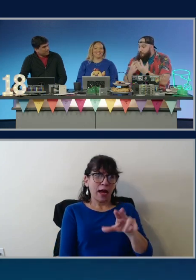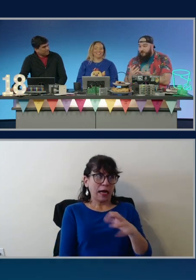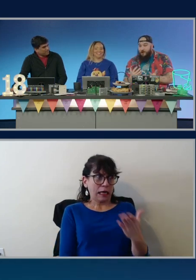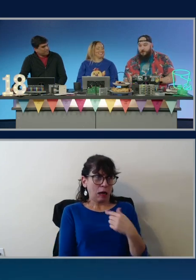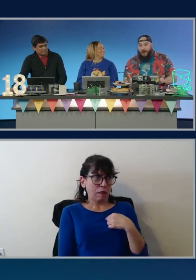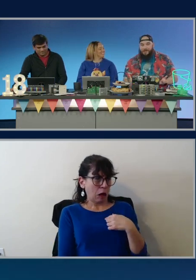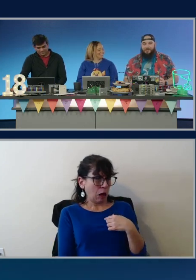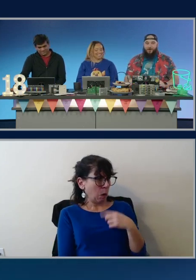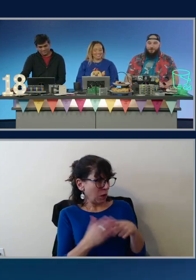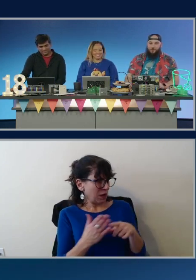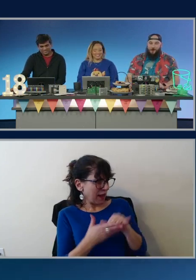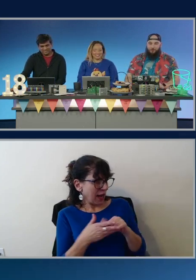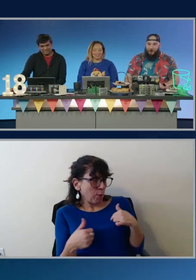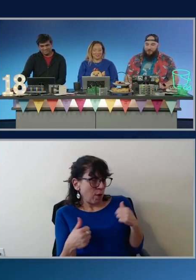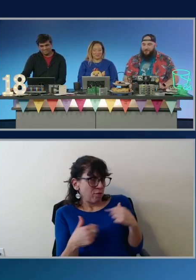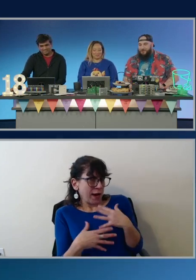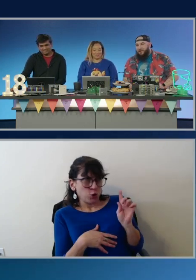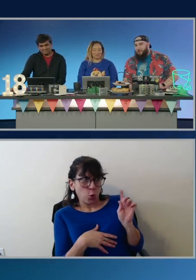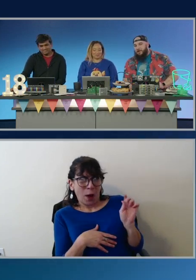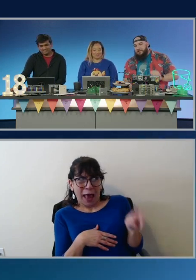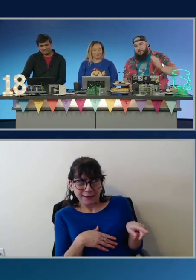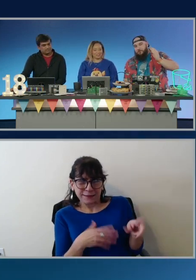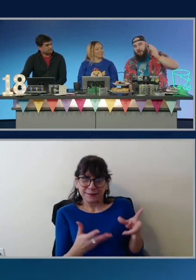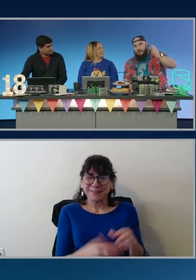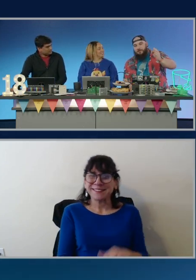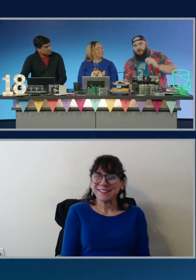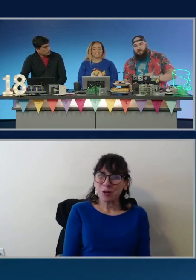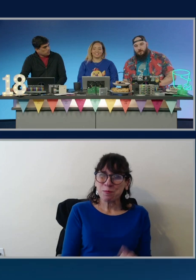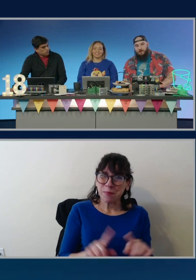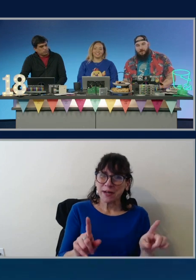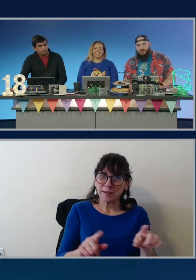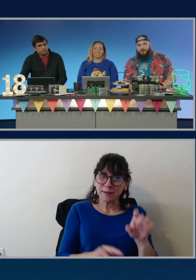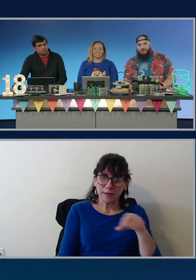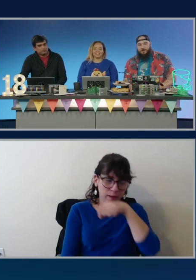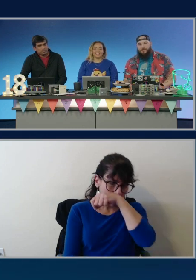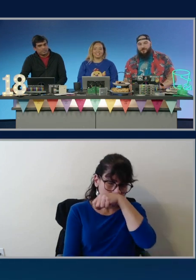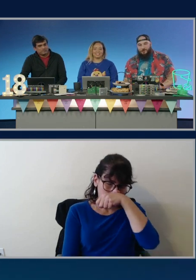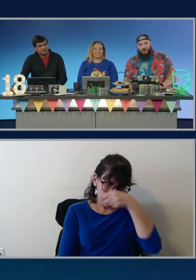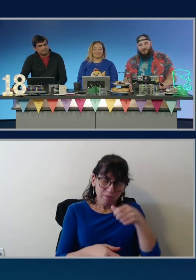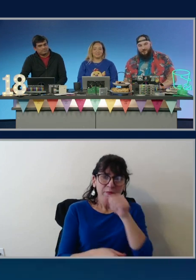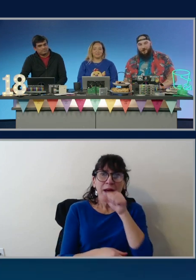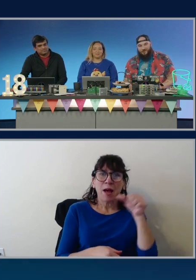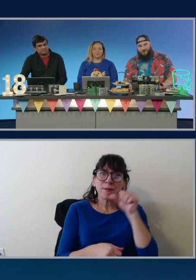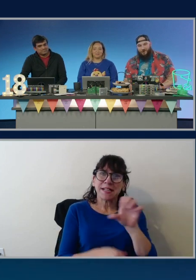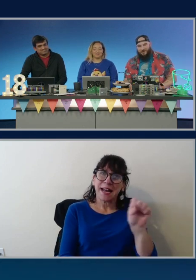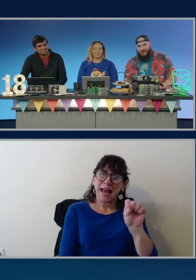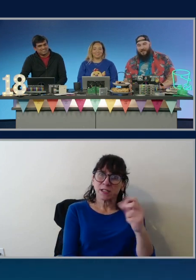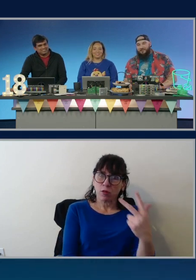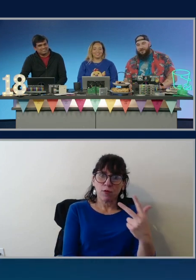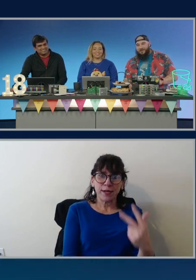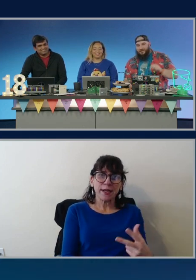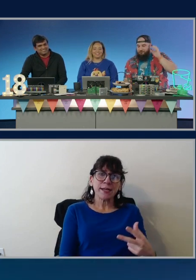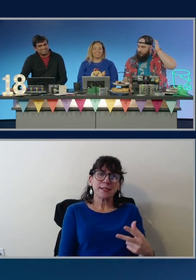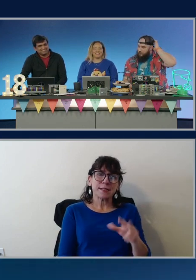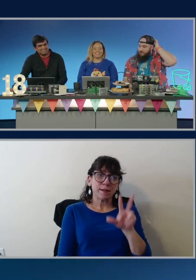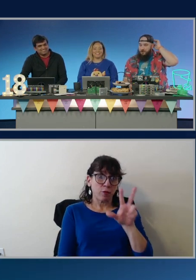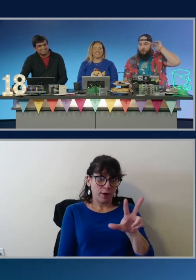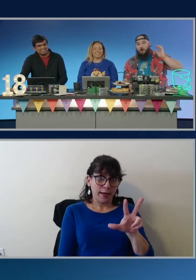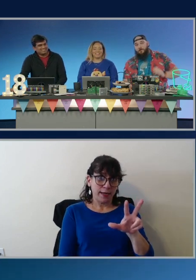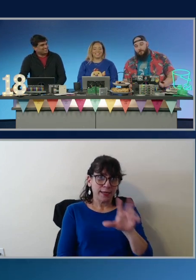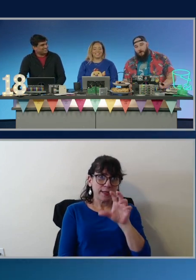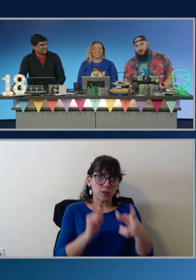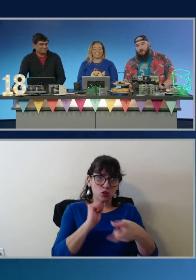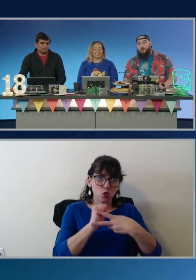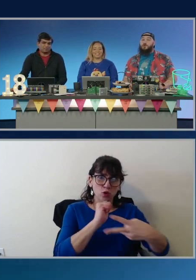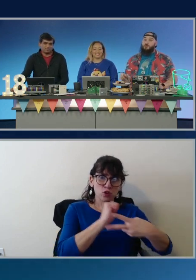I'm too afraid to ask. I was well beyond it. But yes, Amazon S3 is storage. I think if Paul is here,